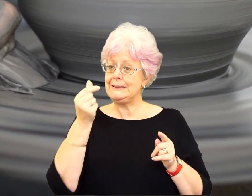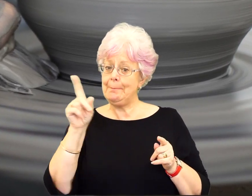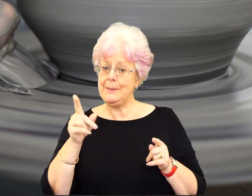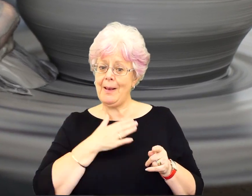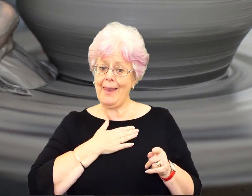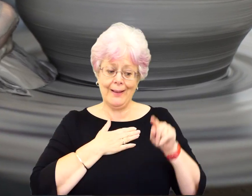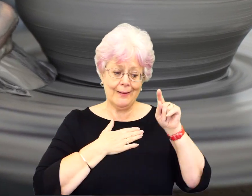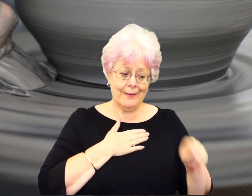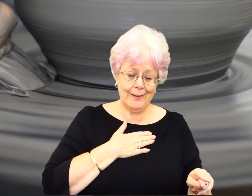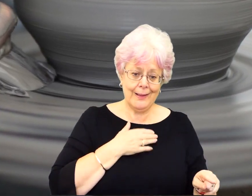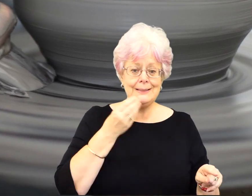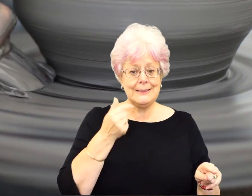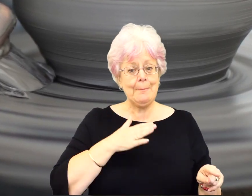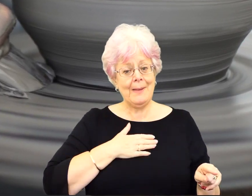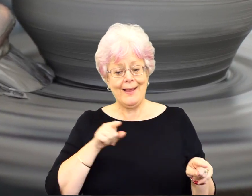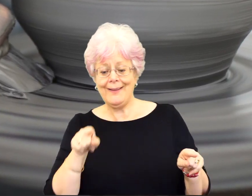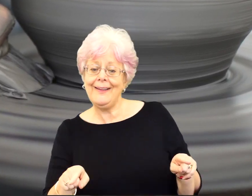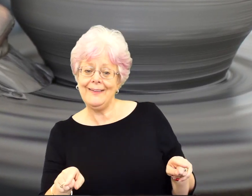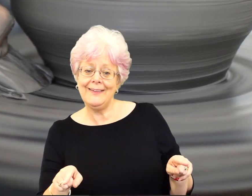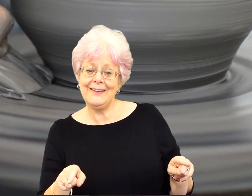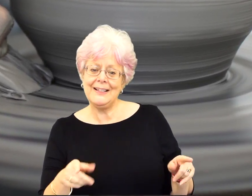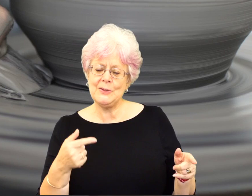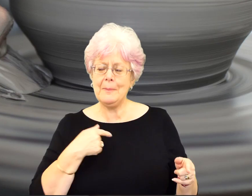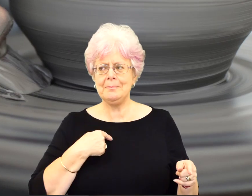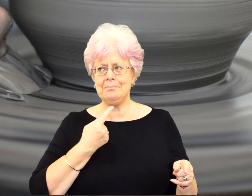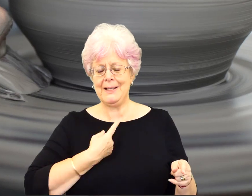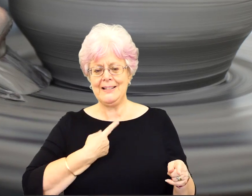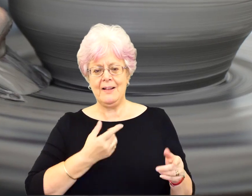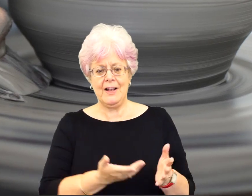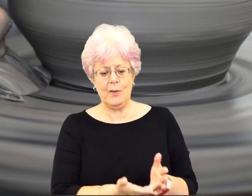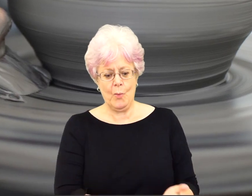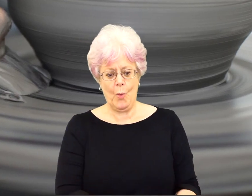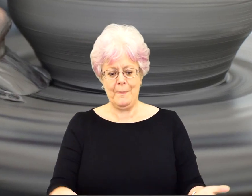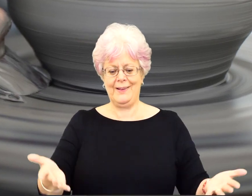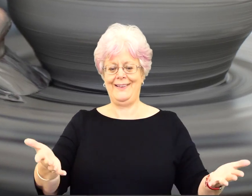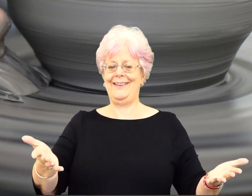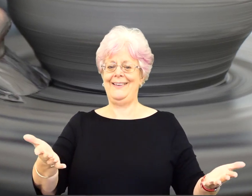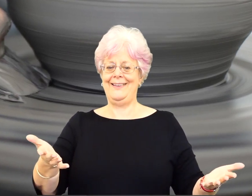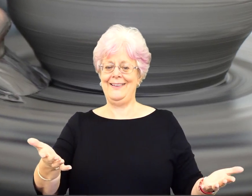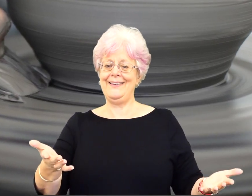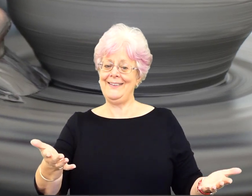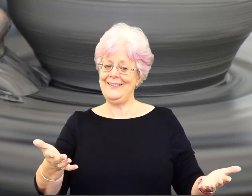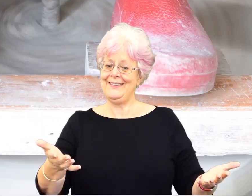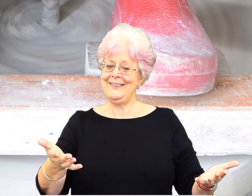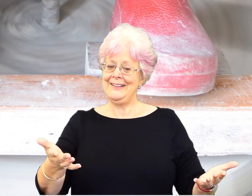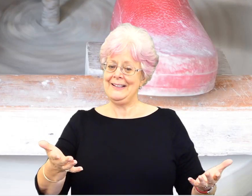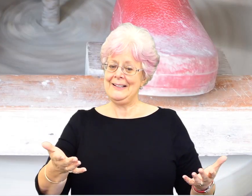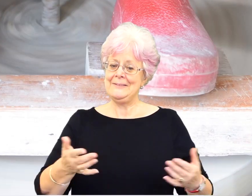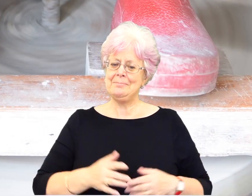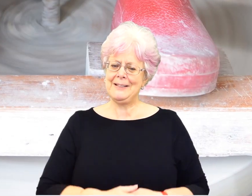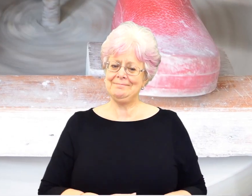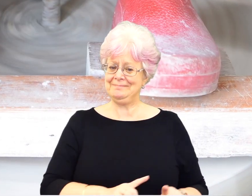I'm definitely a sort of bowl person. And there seems to be huge scope in that, all the different kind of forms of